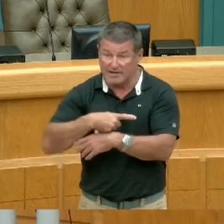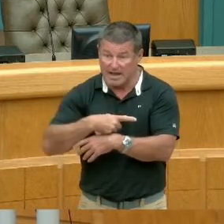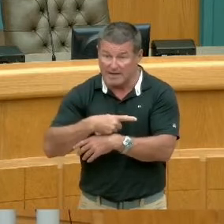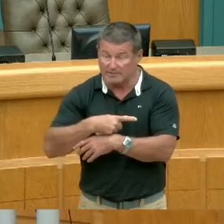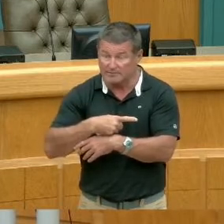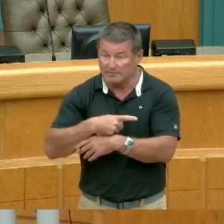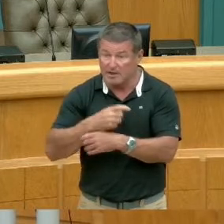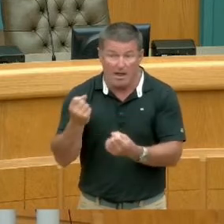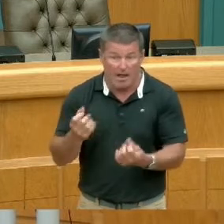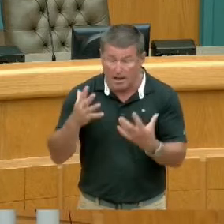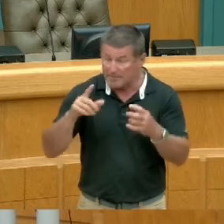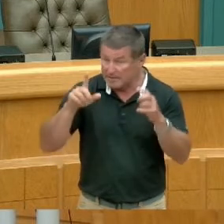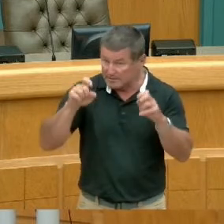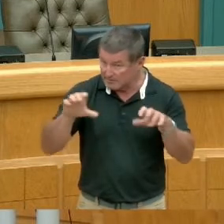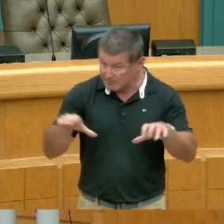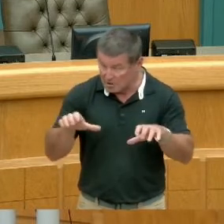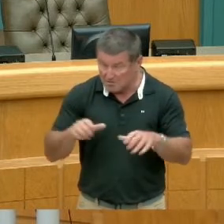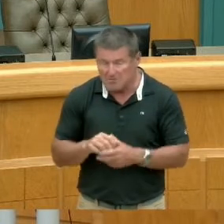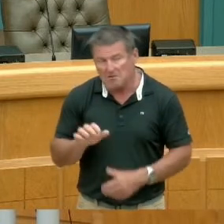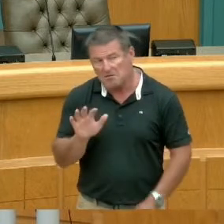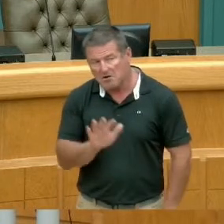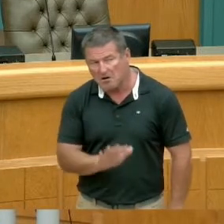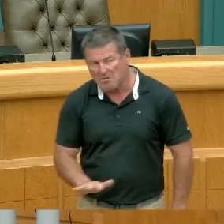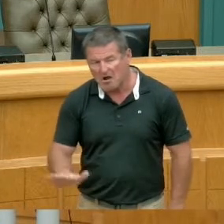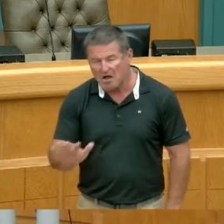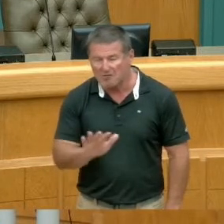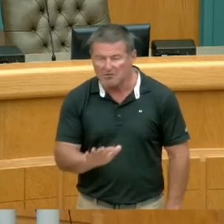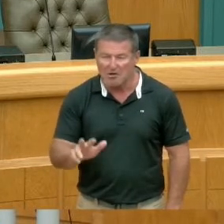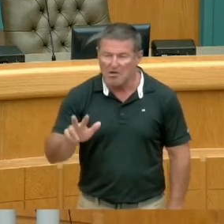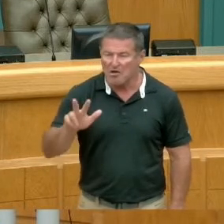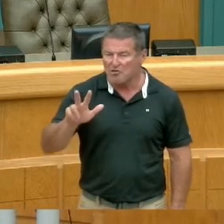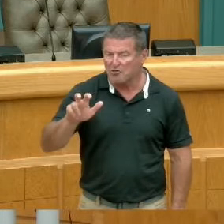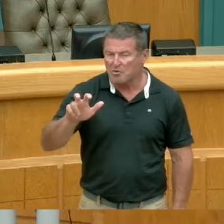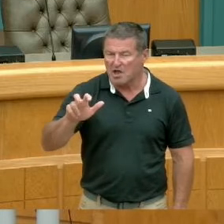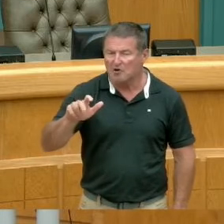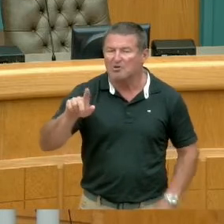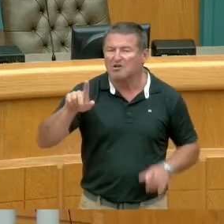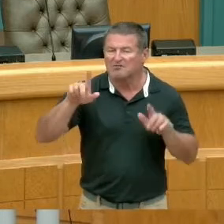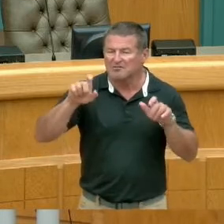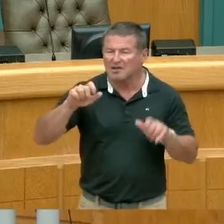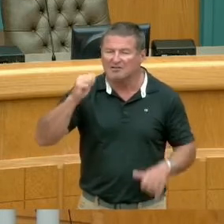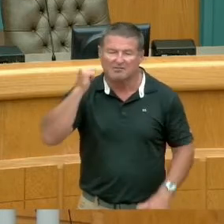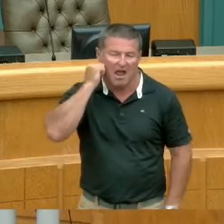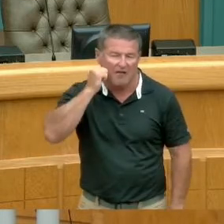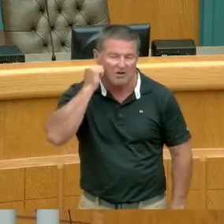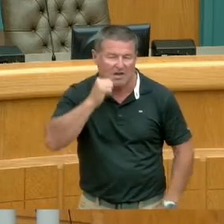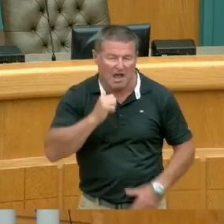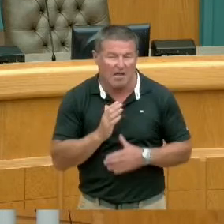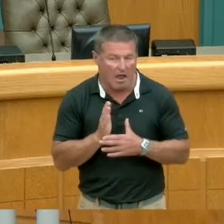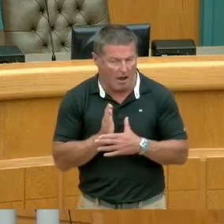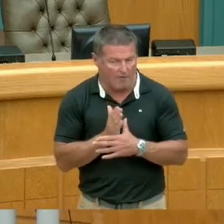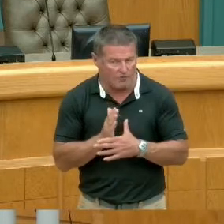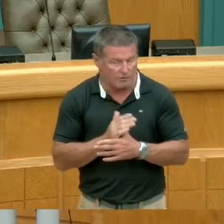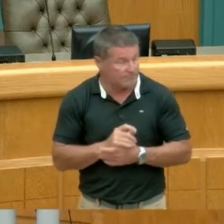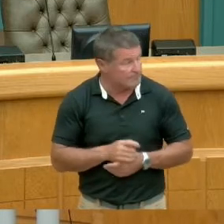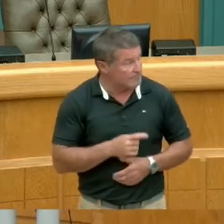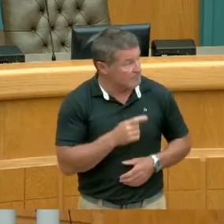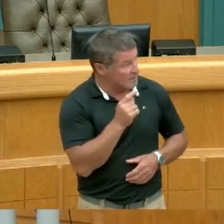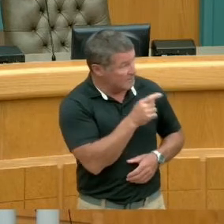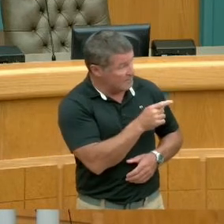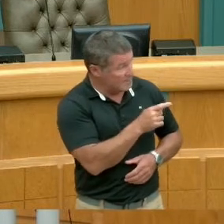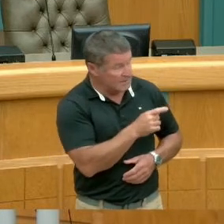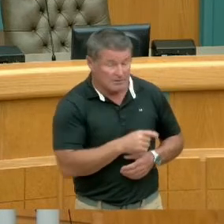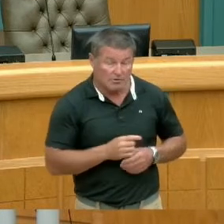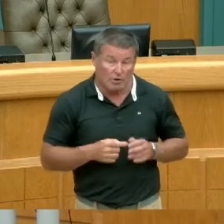tests performed is about 300 tests, just a little over 300 tests performed per day. And this graph is showing us the number